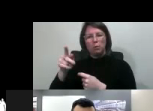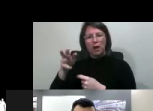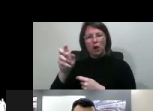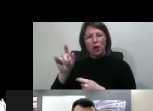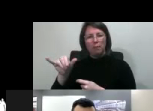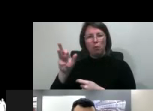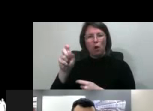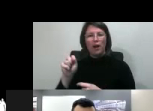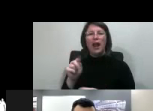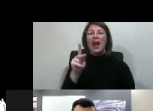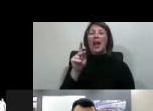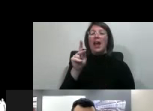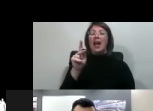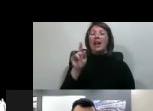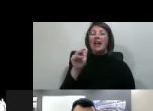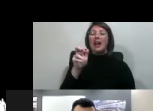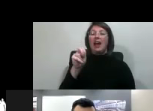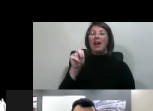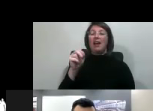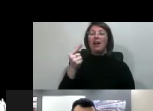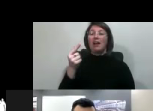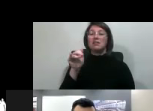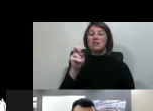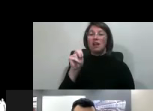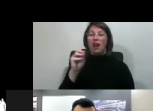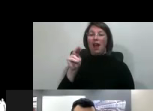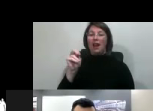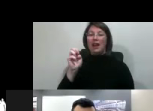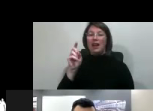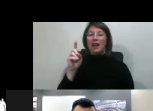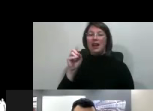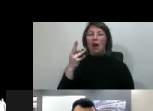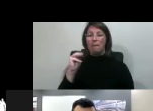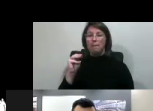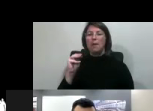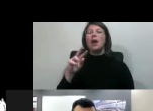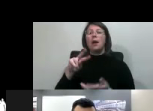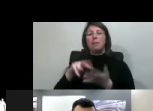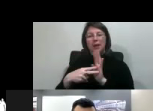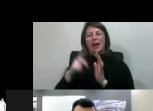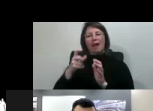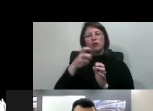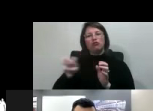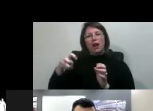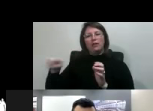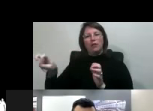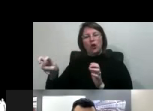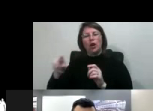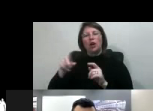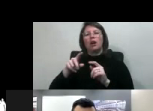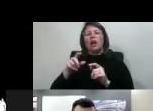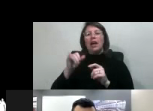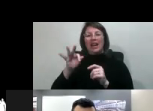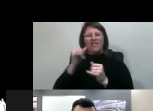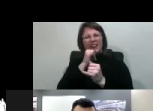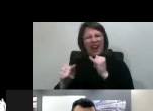and Needham as well. So those are things for people just to be aware of, that there will be a transfer for people making that last train out of Boston. If they're